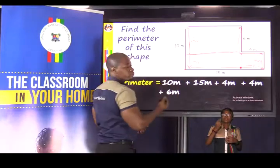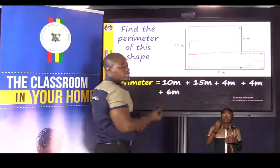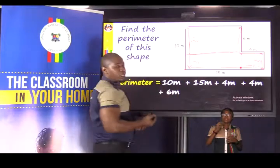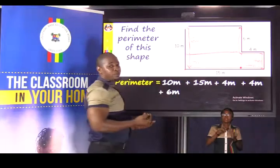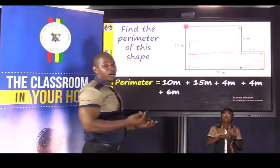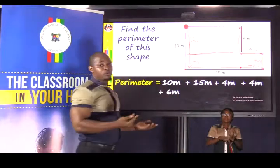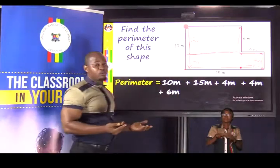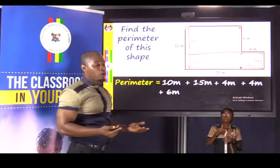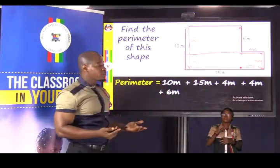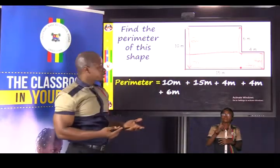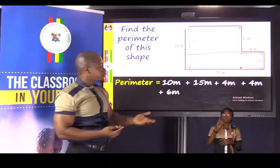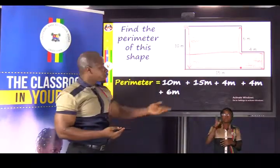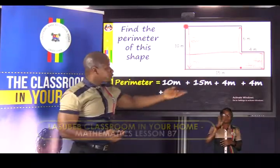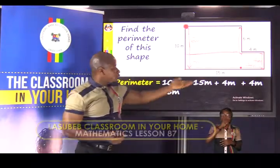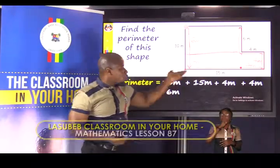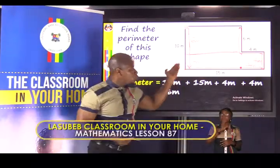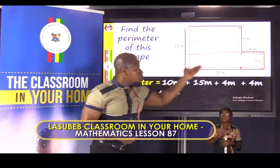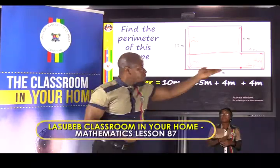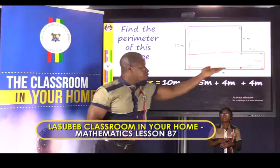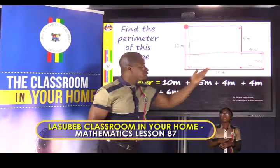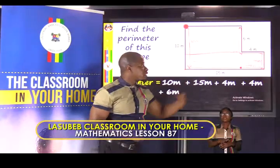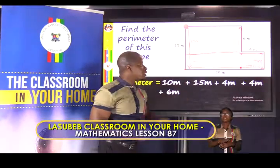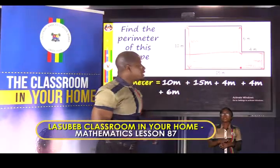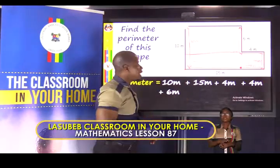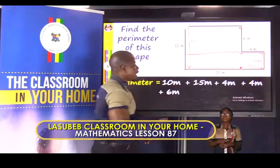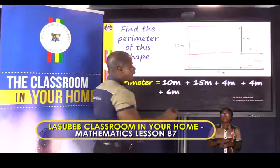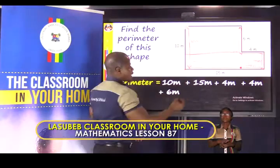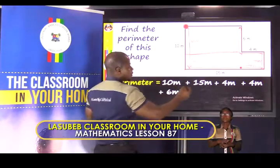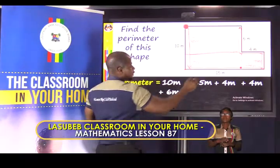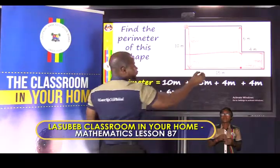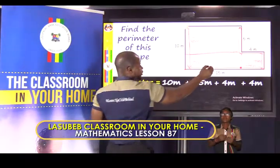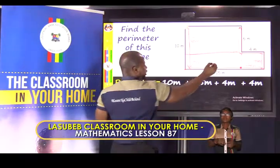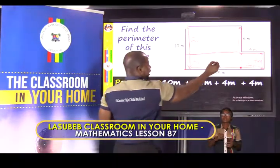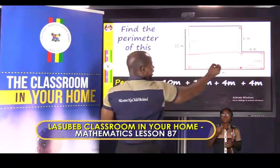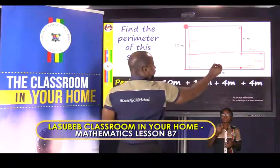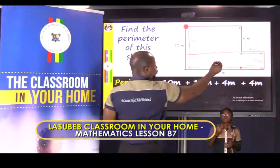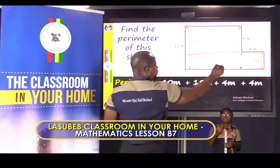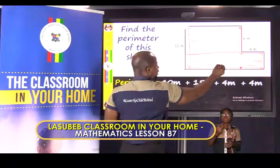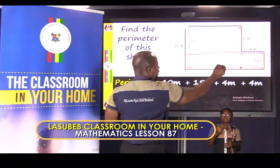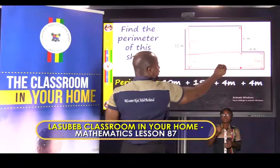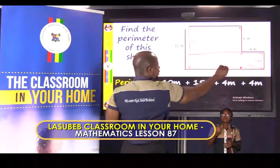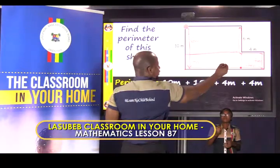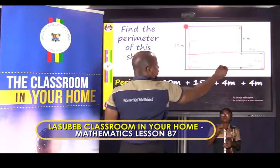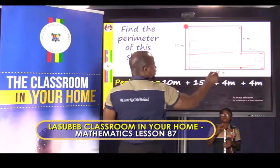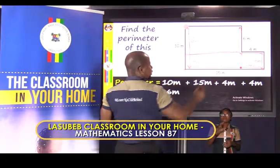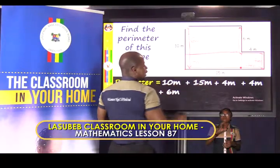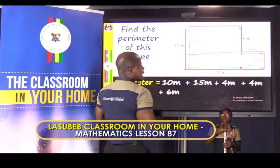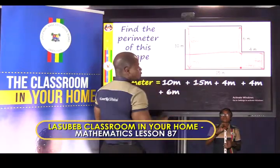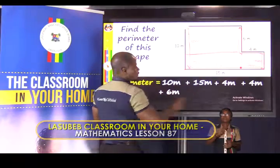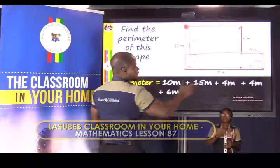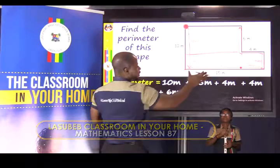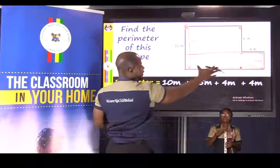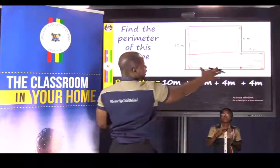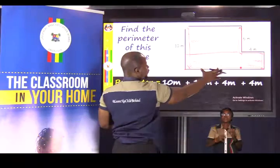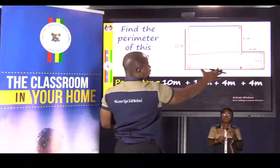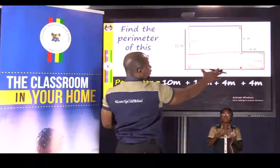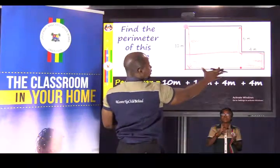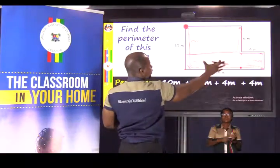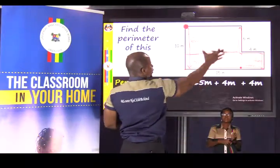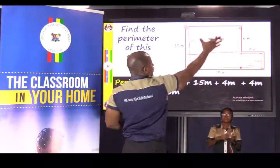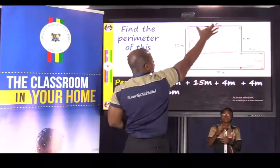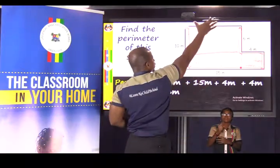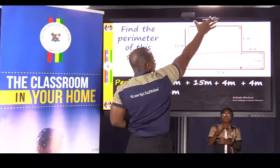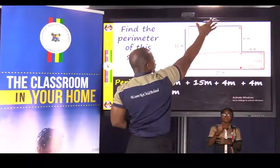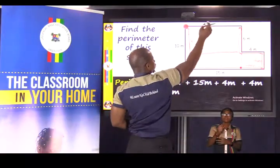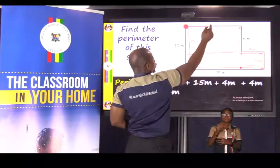be, if I remove 4 meters from the whole 15 meters, I am left with 11 meters. And so if this is 11